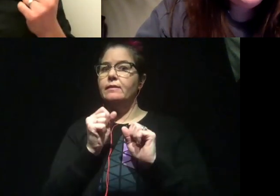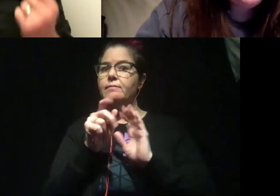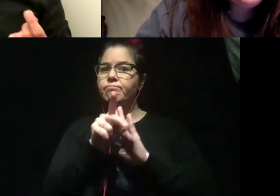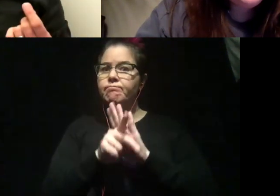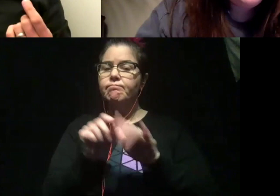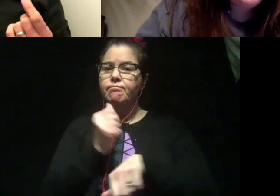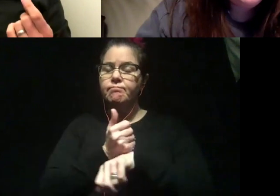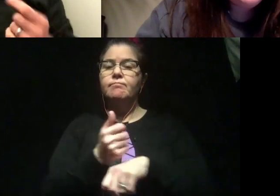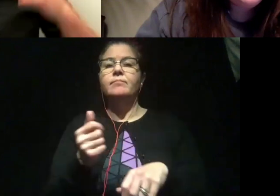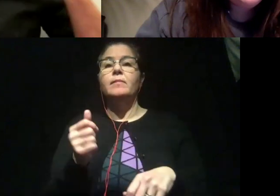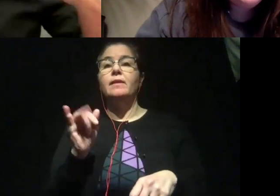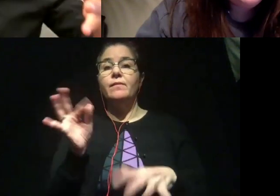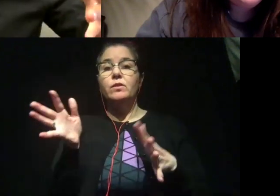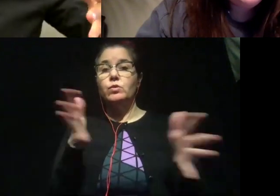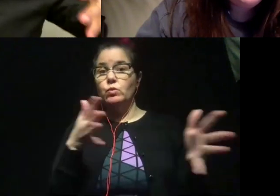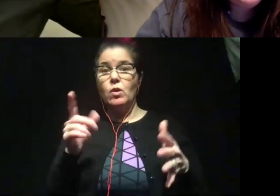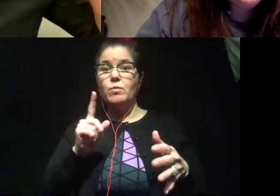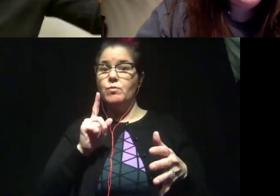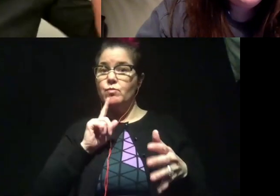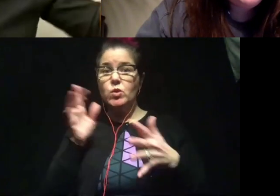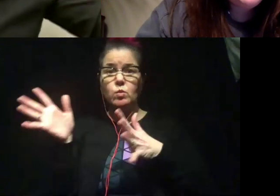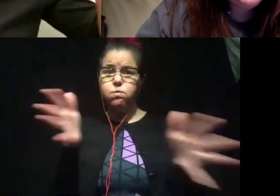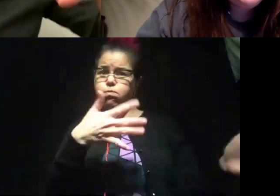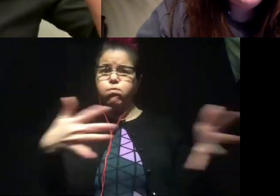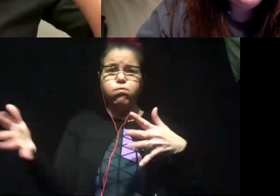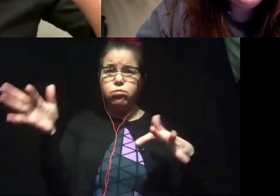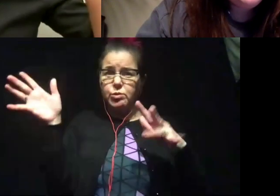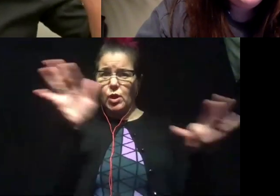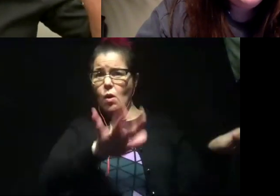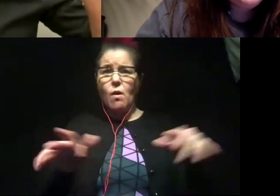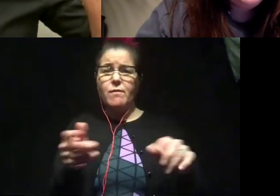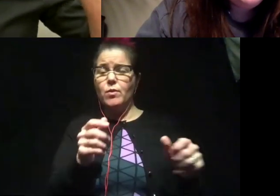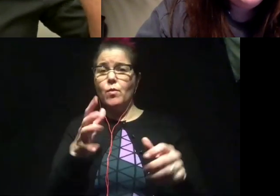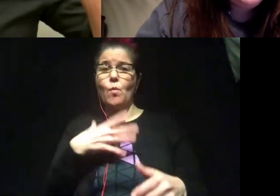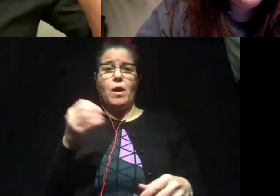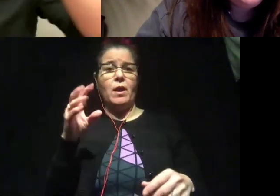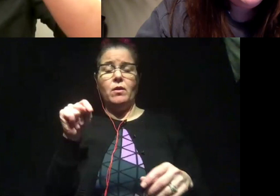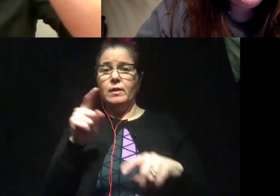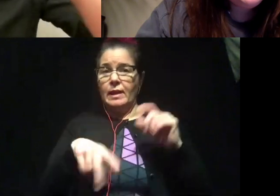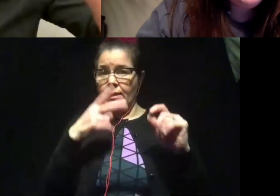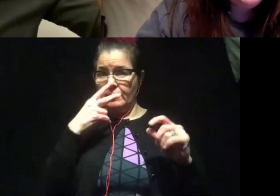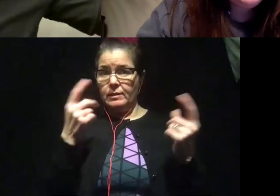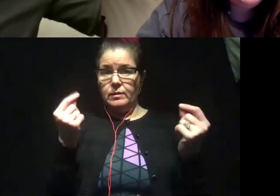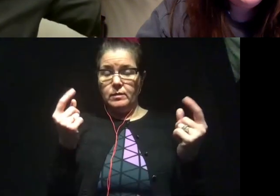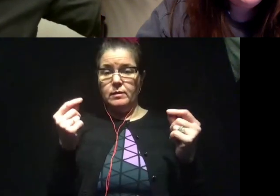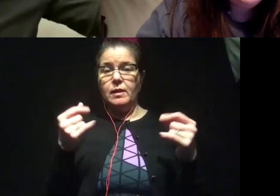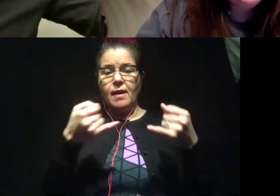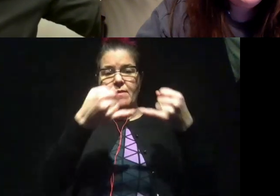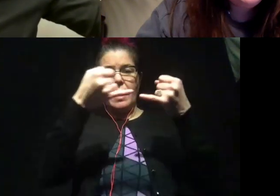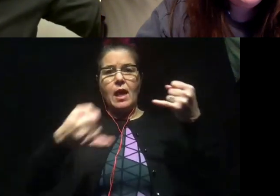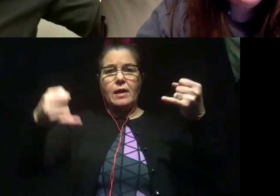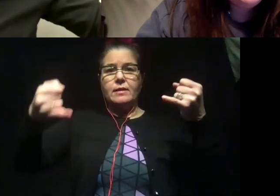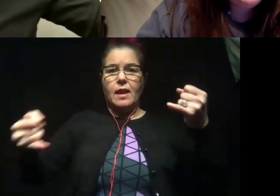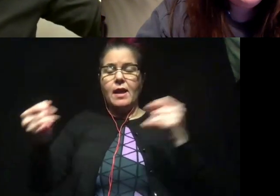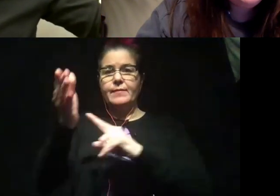a storm is really howling through camp, it's blowing snow everywhere, and it's a complete whiteout. So we have to set up lines and flags between